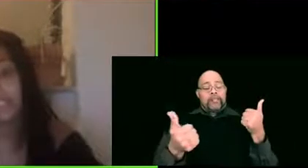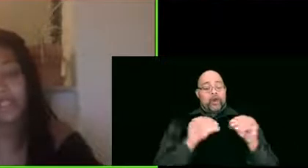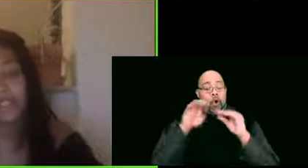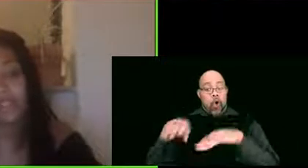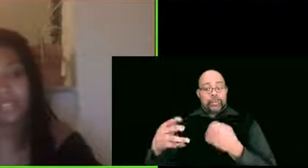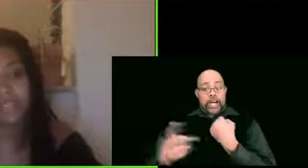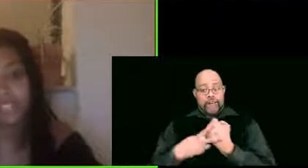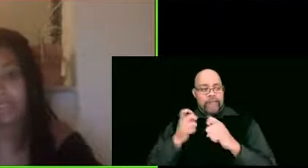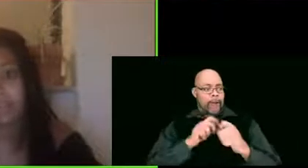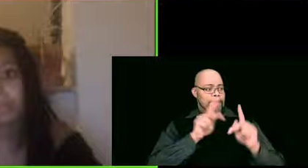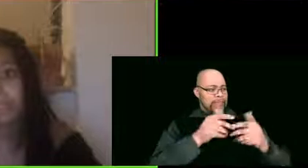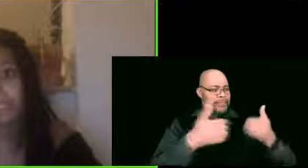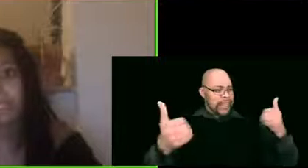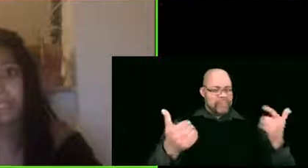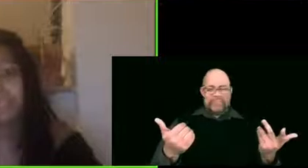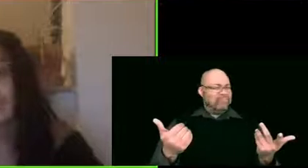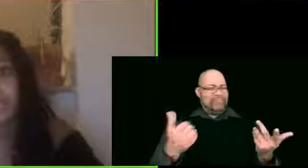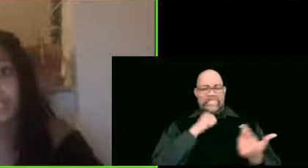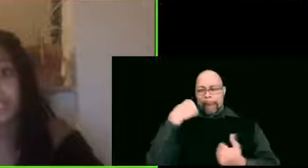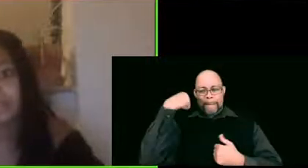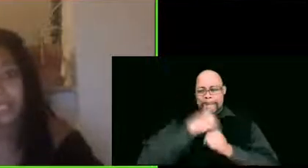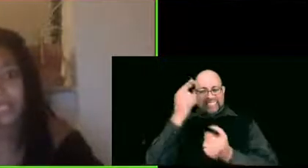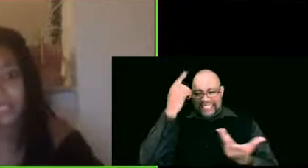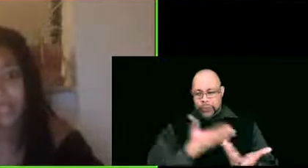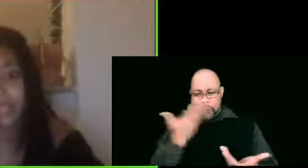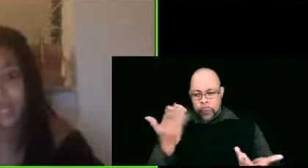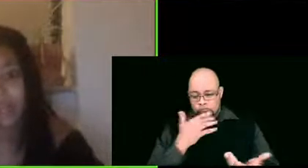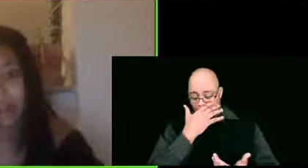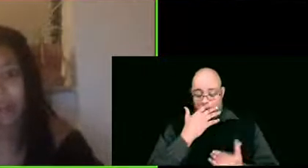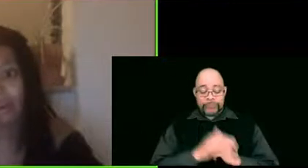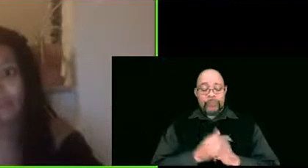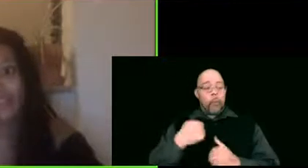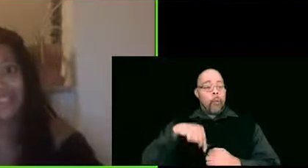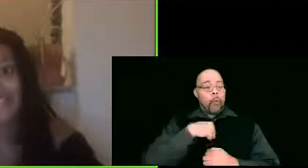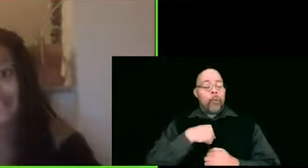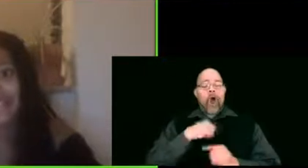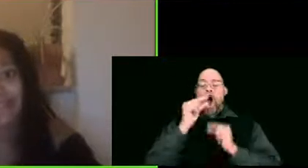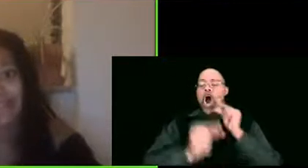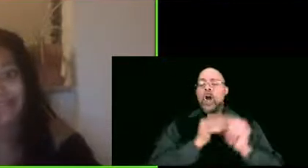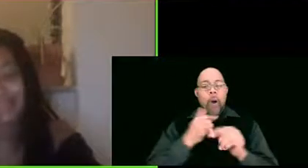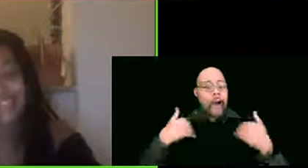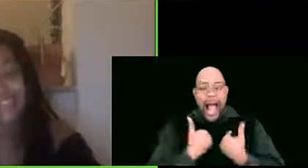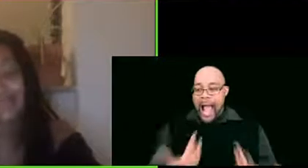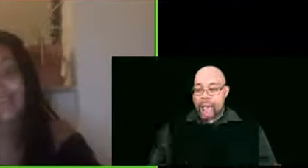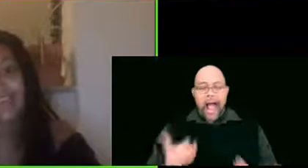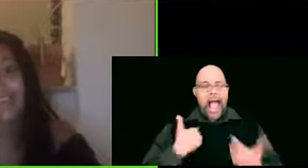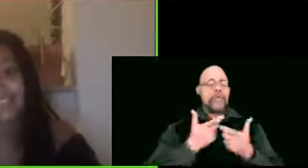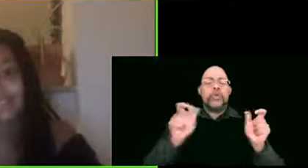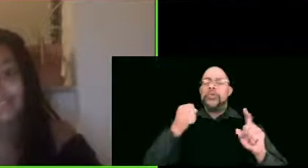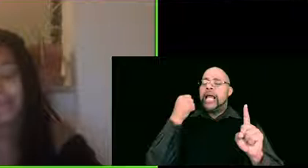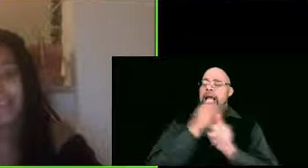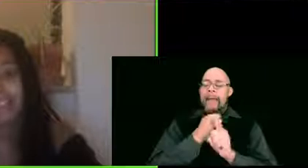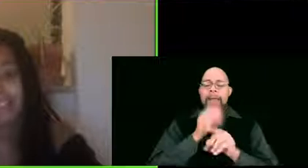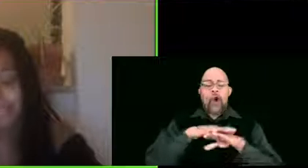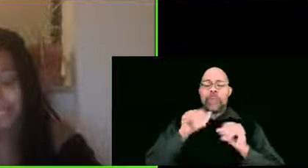separate ocean conservation from people, to me, just doesn't make sense. We are such a global species and we have such